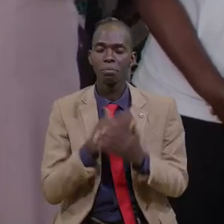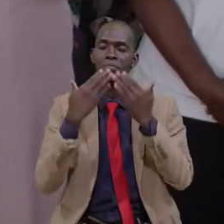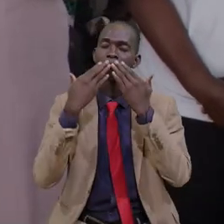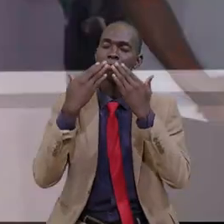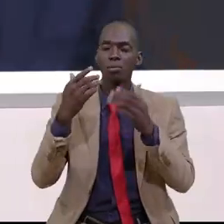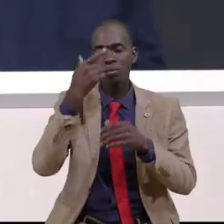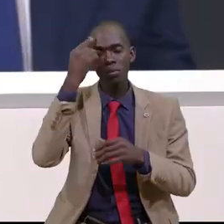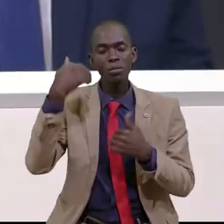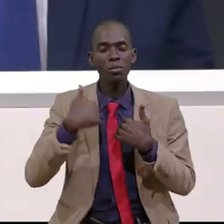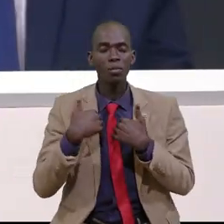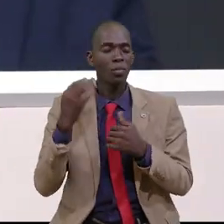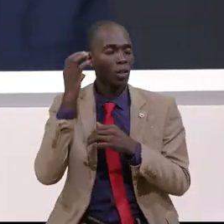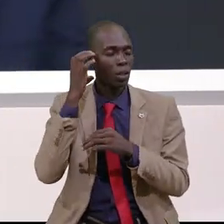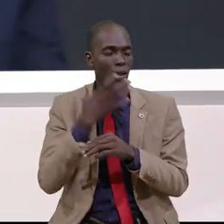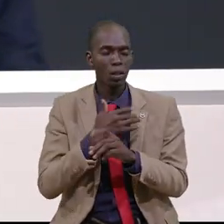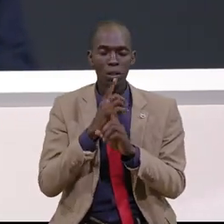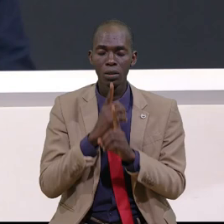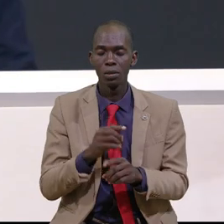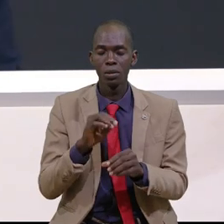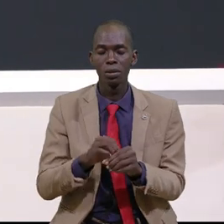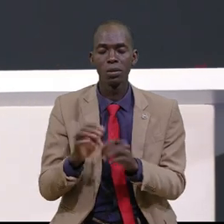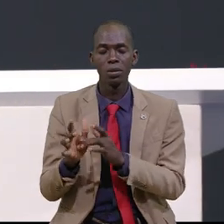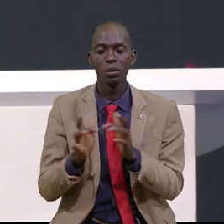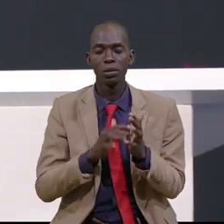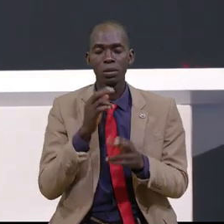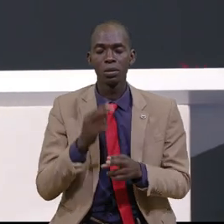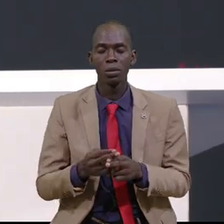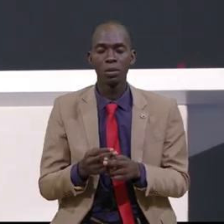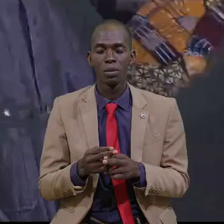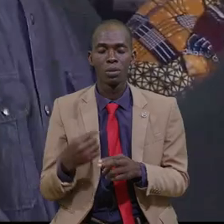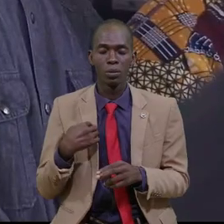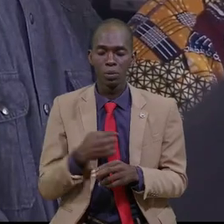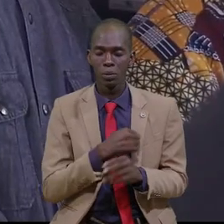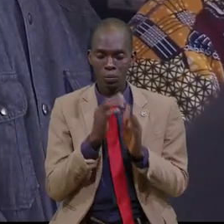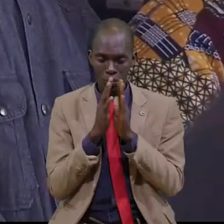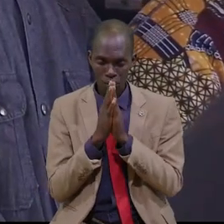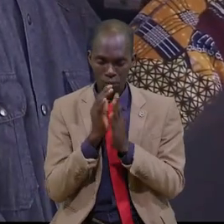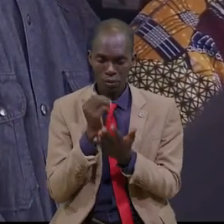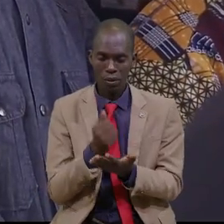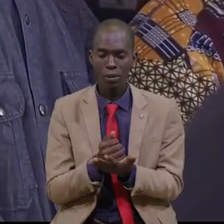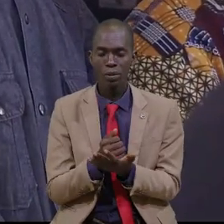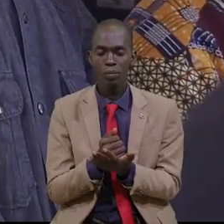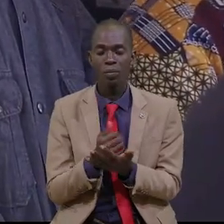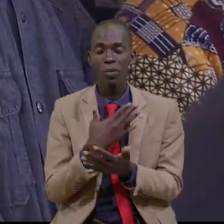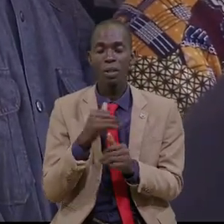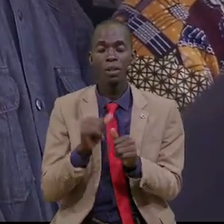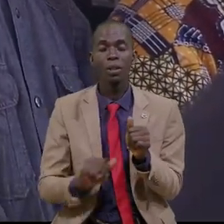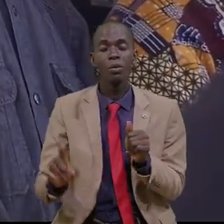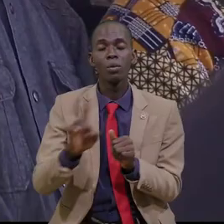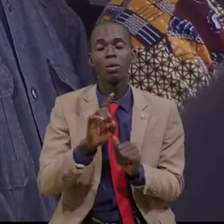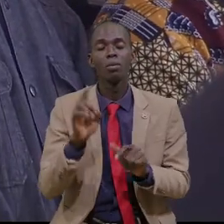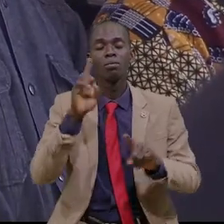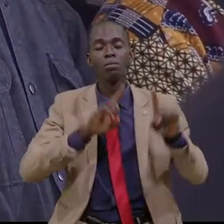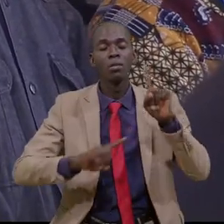have answered. In Jesus' name, we pray. And everybody